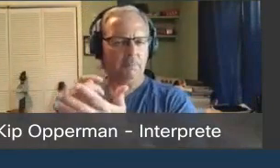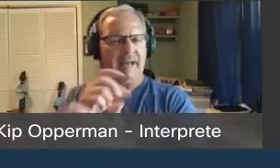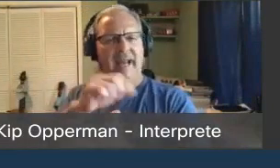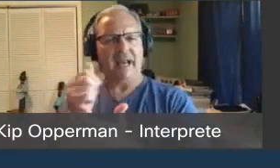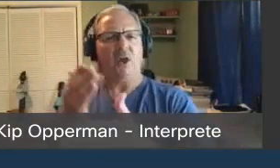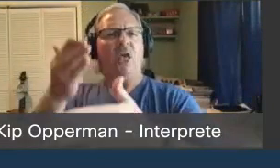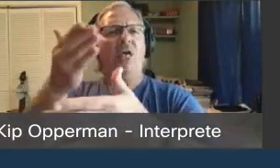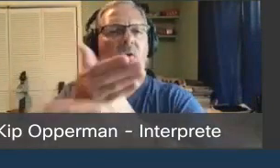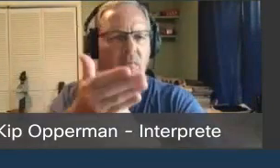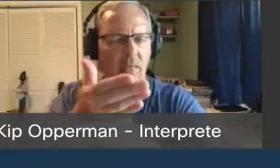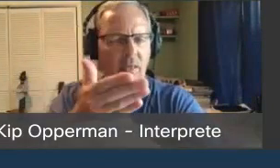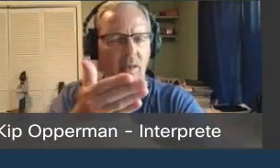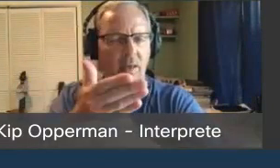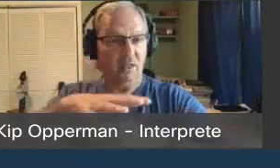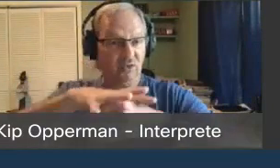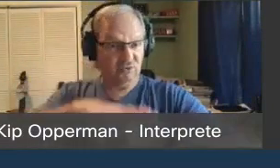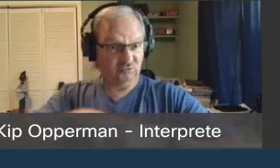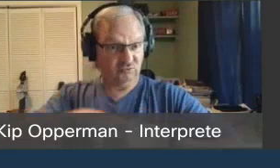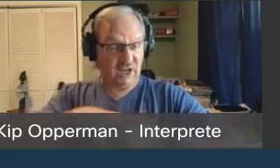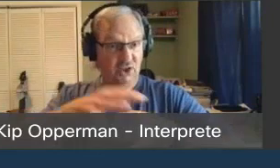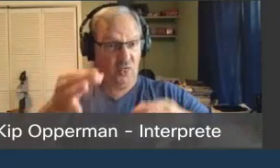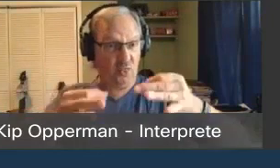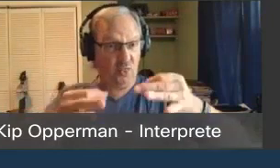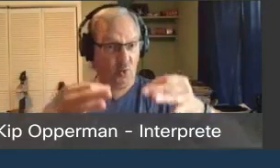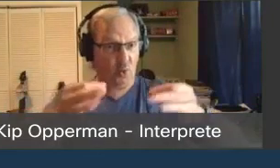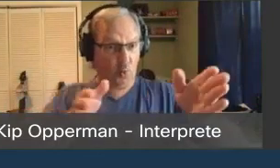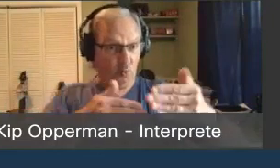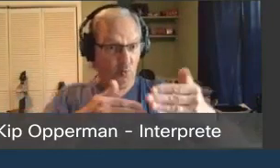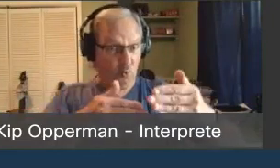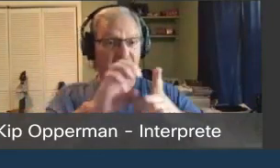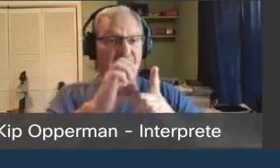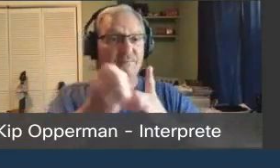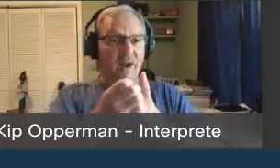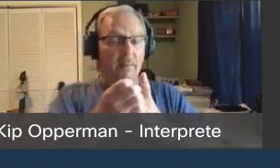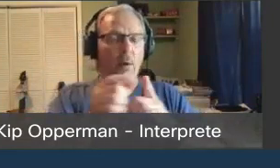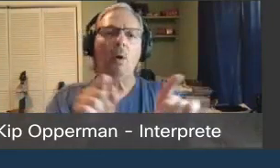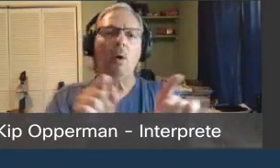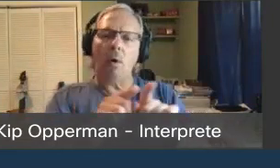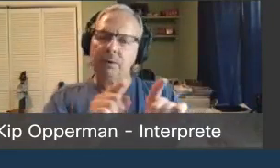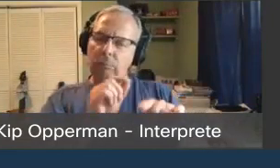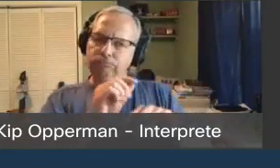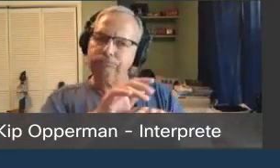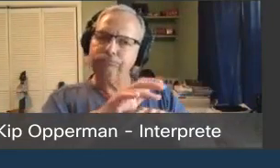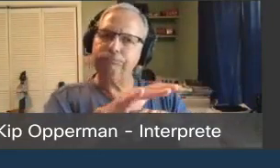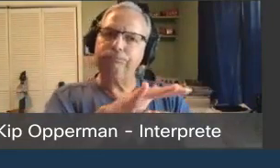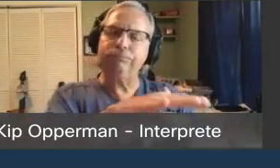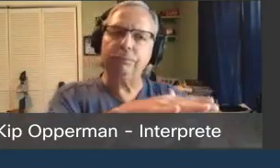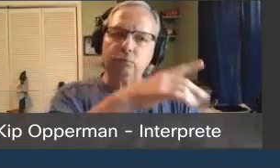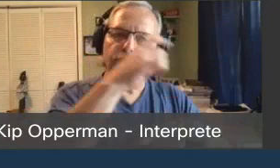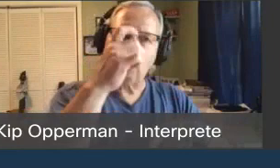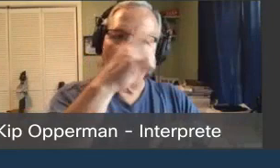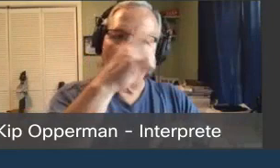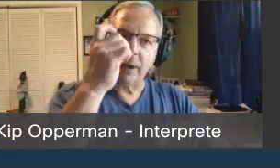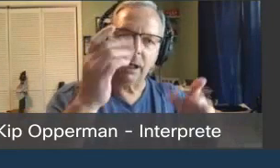interventions. The stress of the courtroom environment may also affect the ability of trauma survivors to